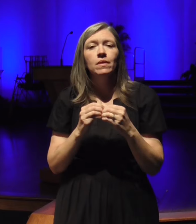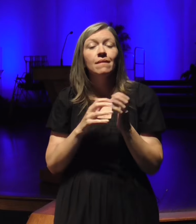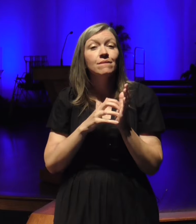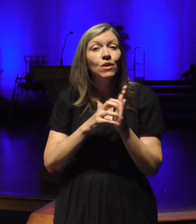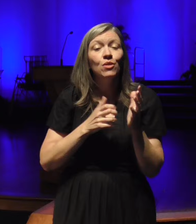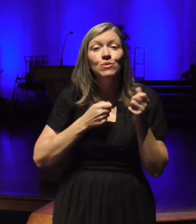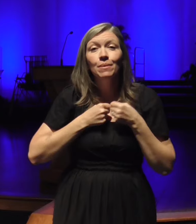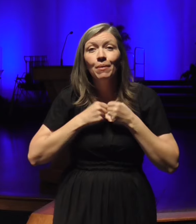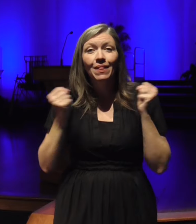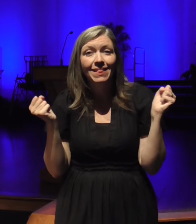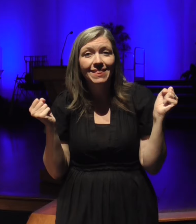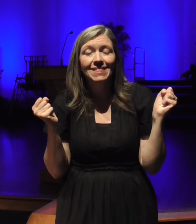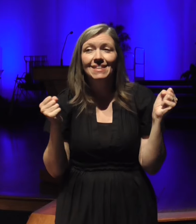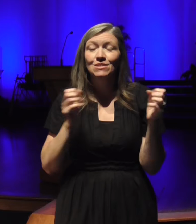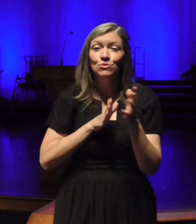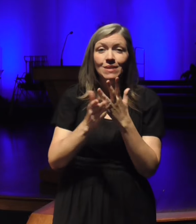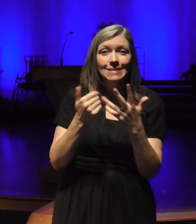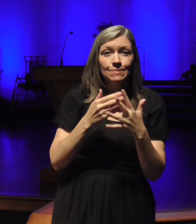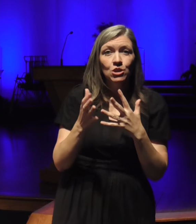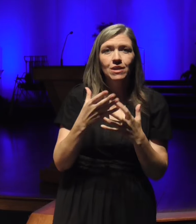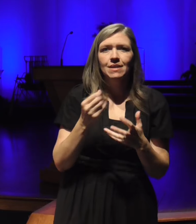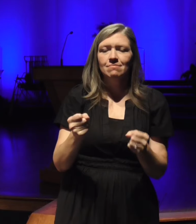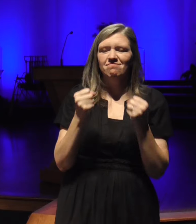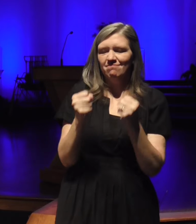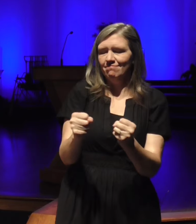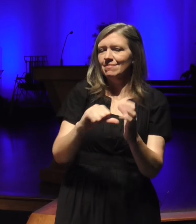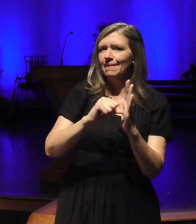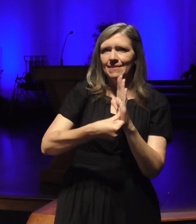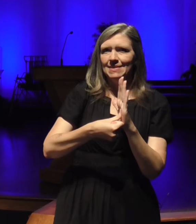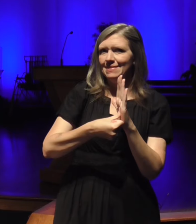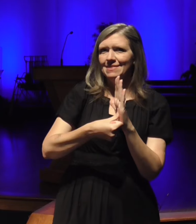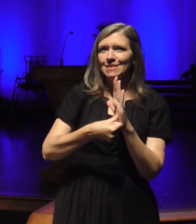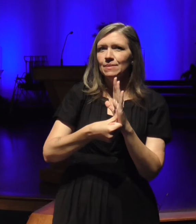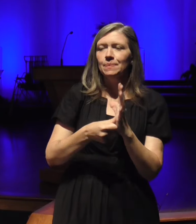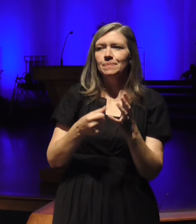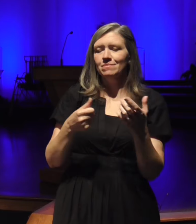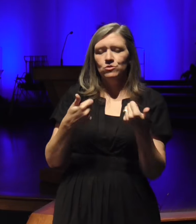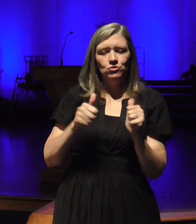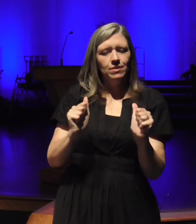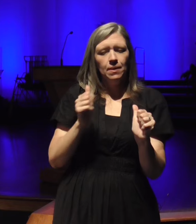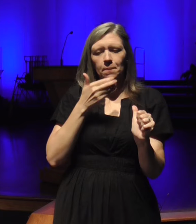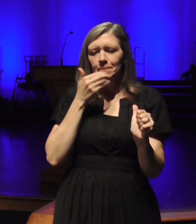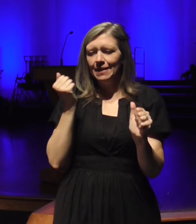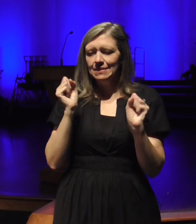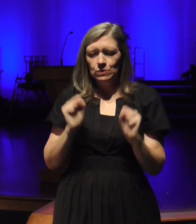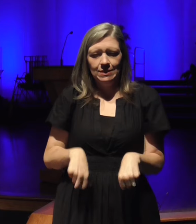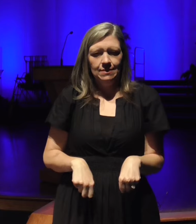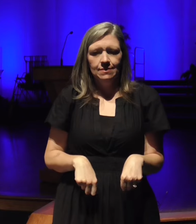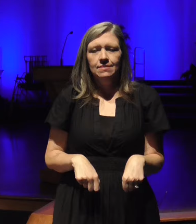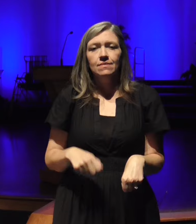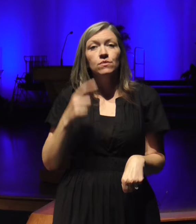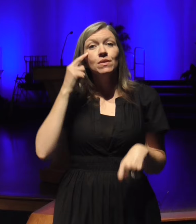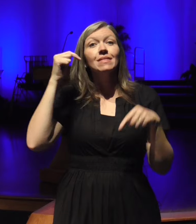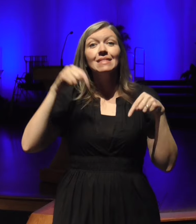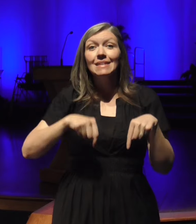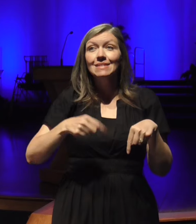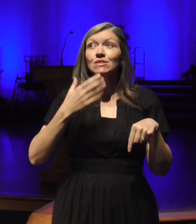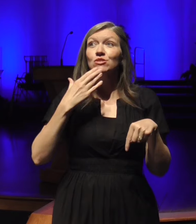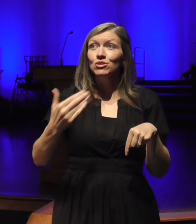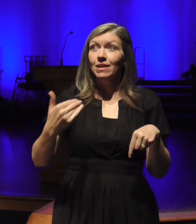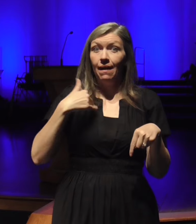to uplift us courageously into living boldly, vulnerably, transparently, and